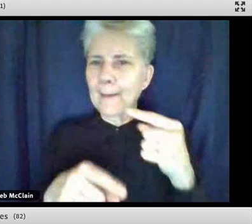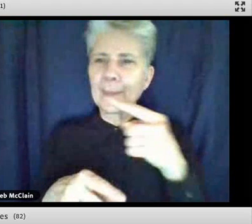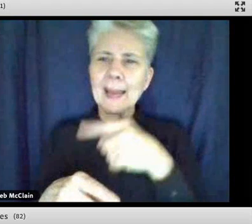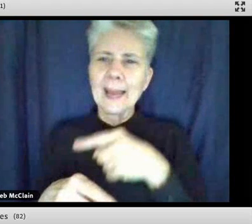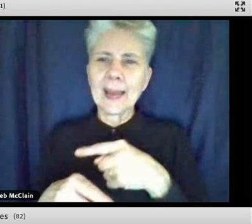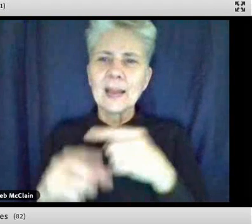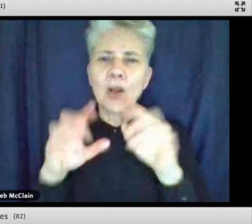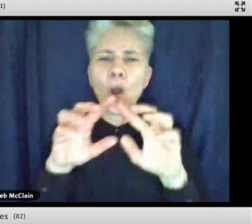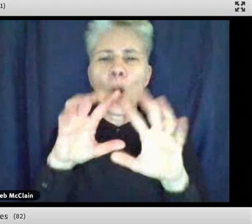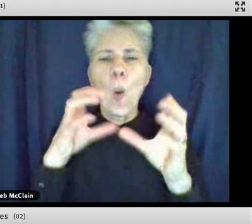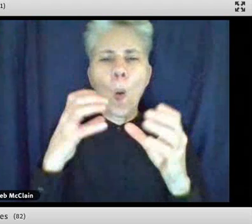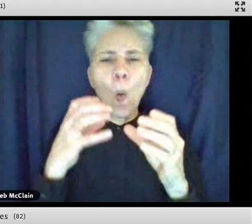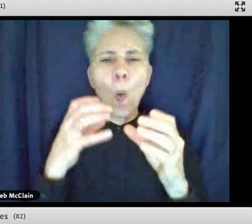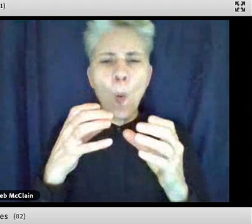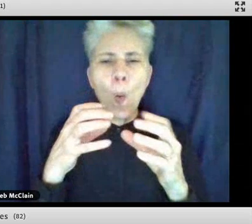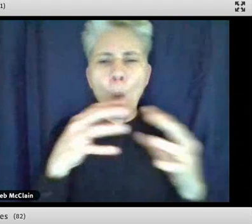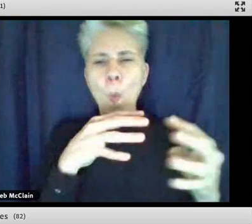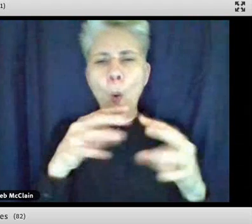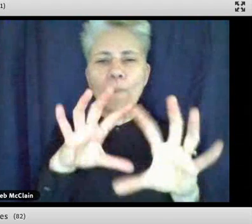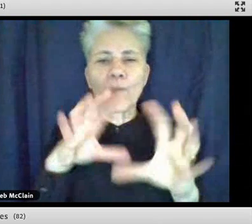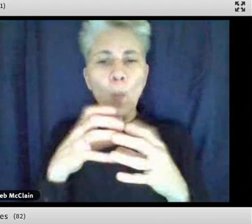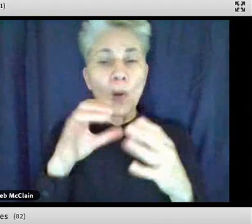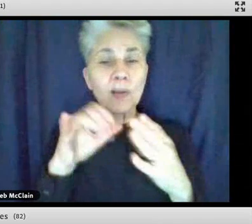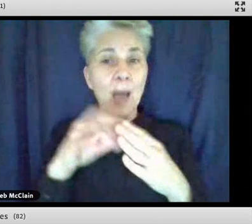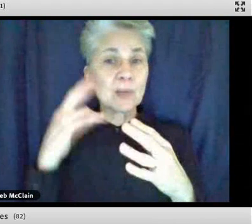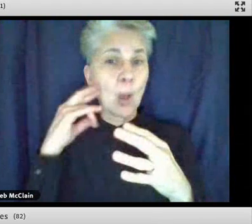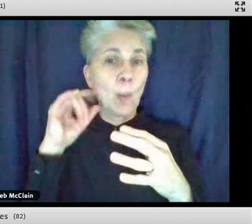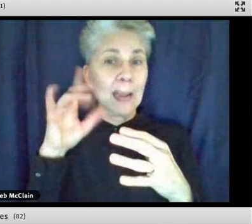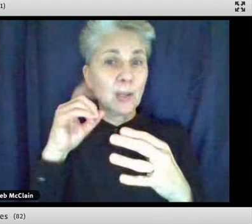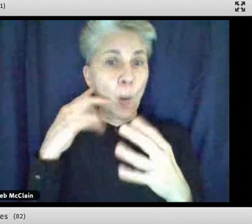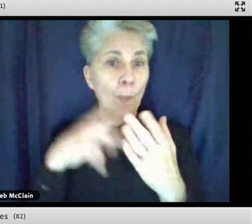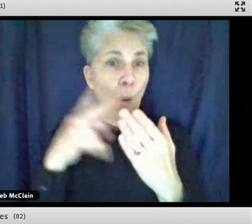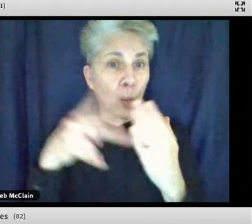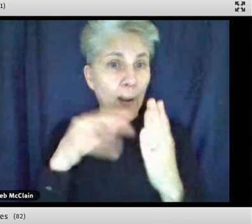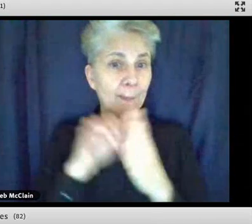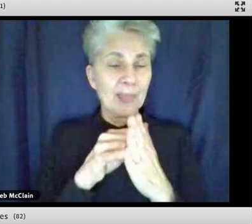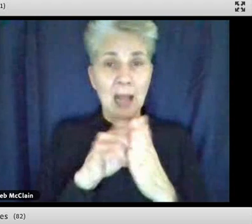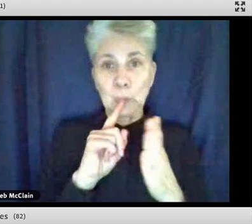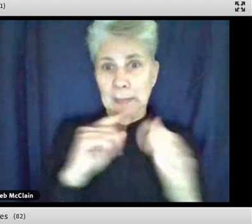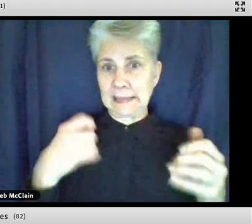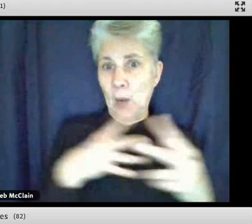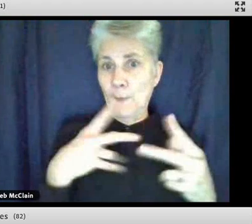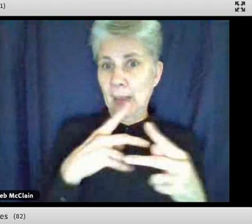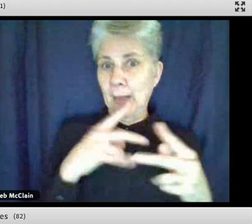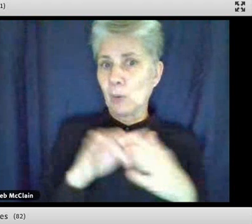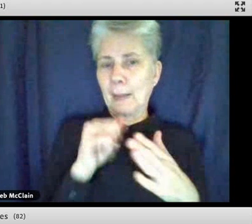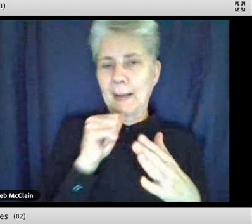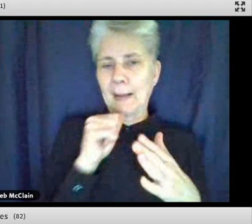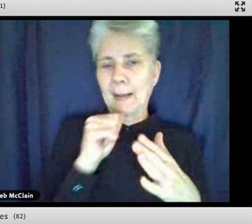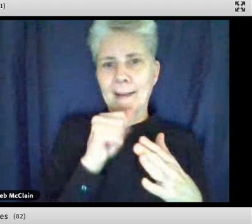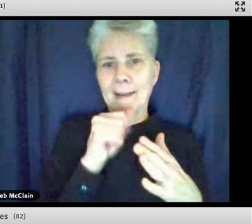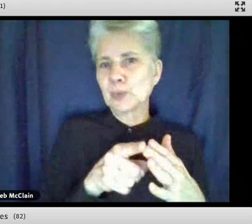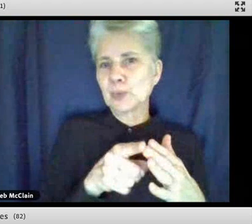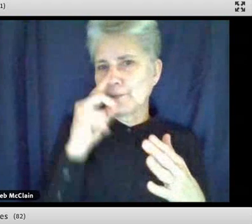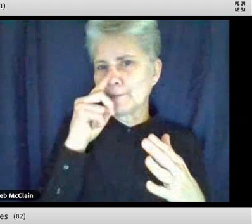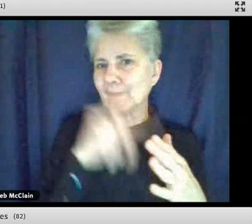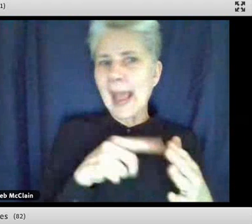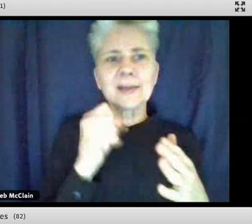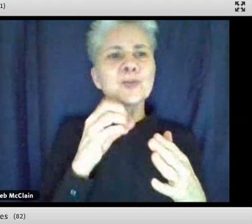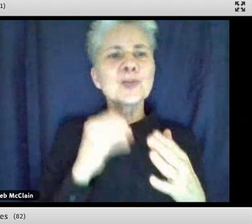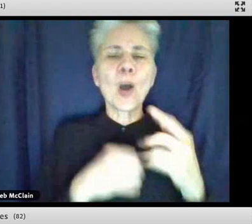Worlds from Orson Welles, which was a radio program that really scared people, but it was not true. So again, it's not a